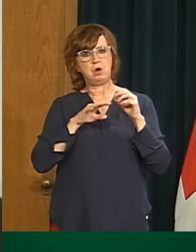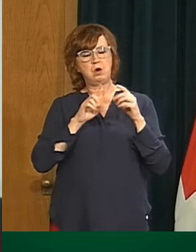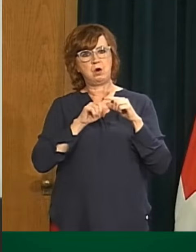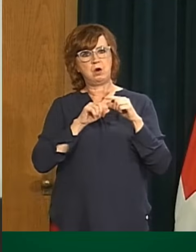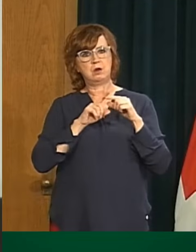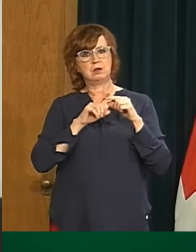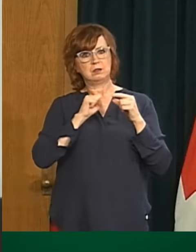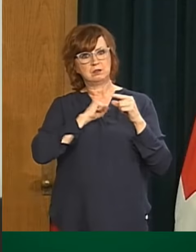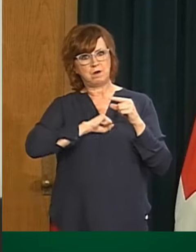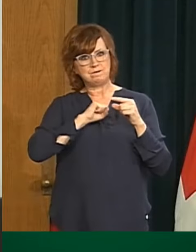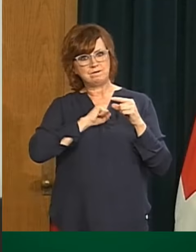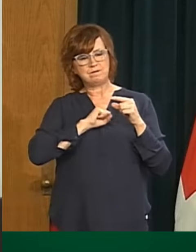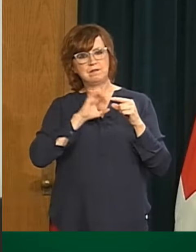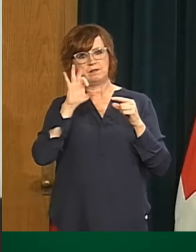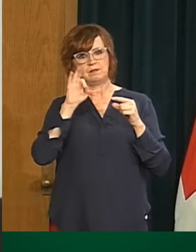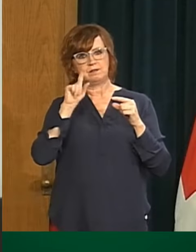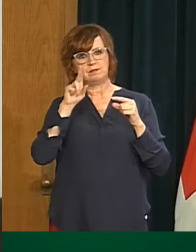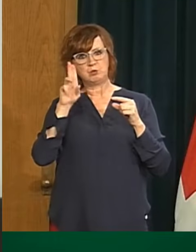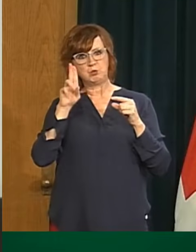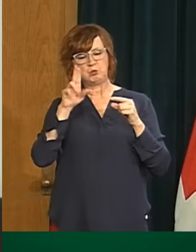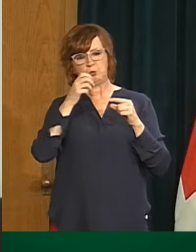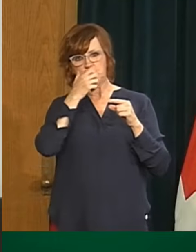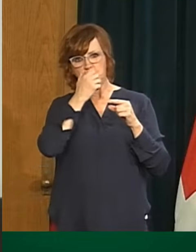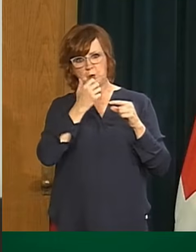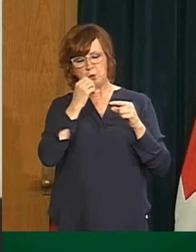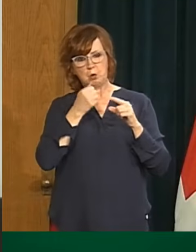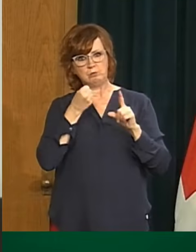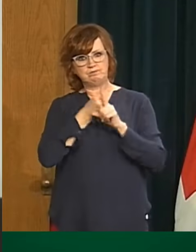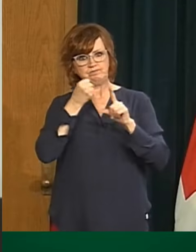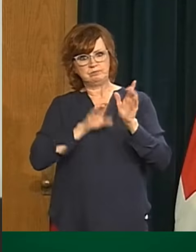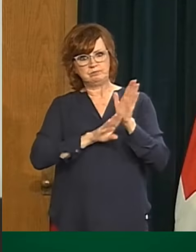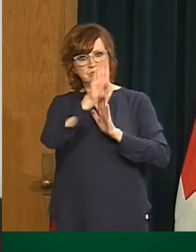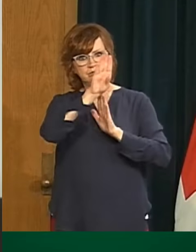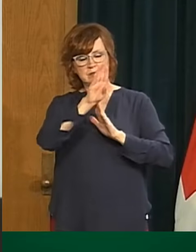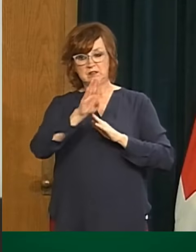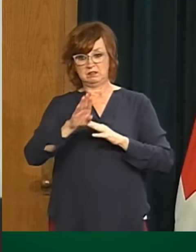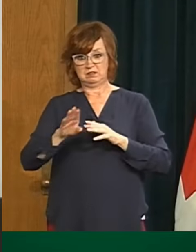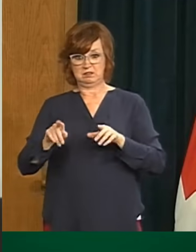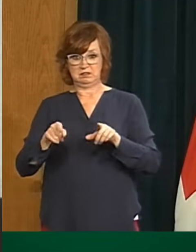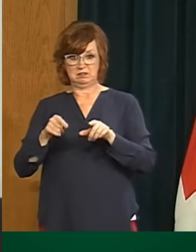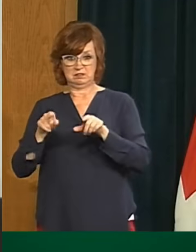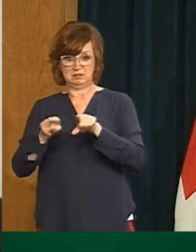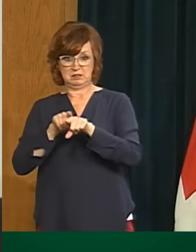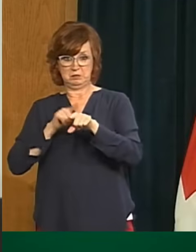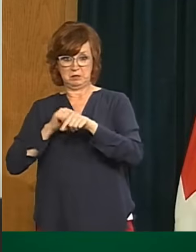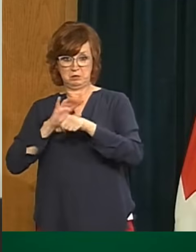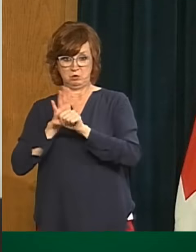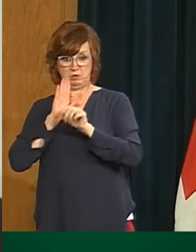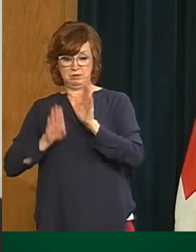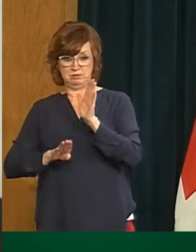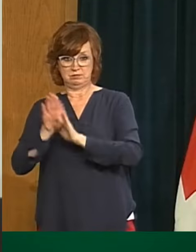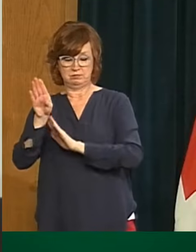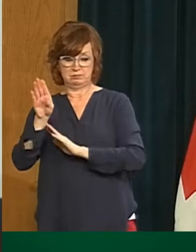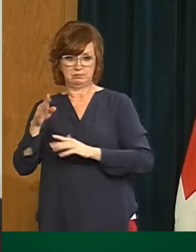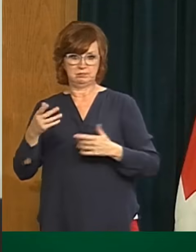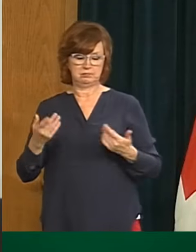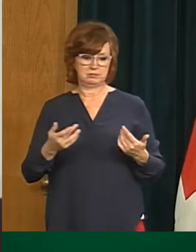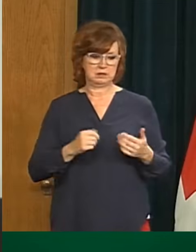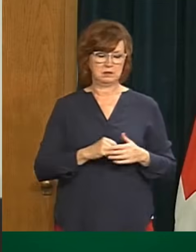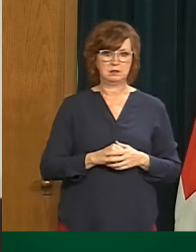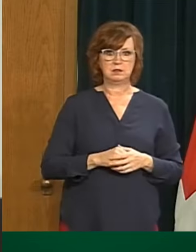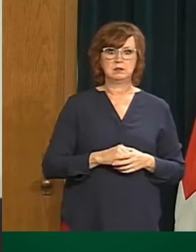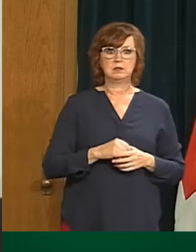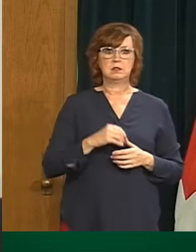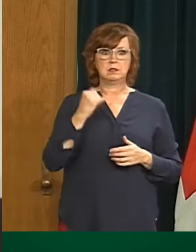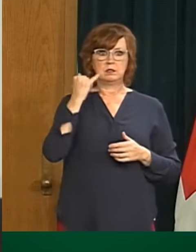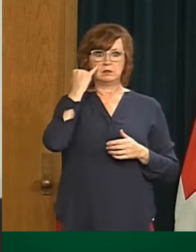flat. It's not responsible to not reopen activity, because that is essential as well, in terms of